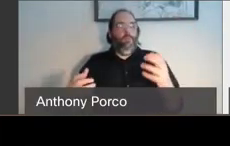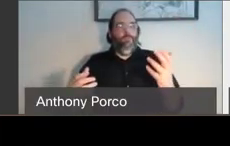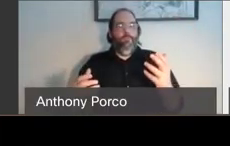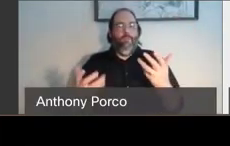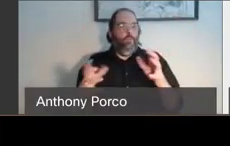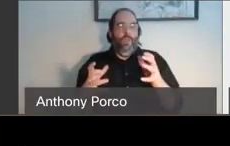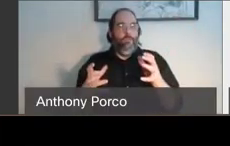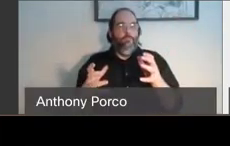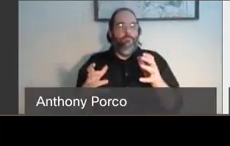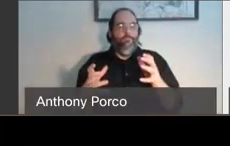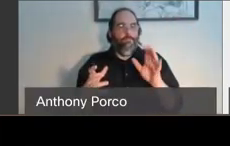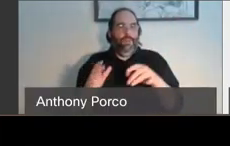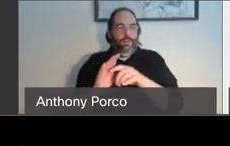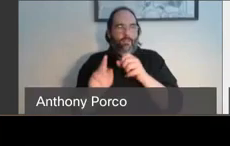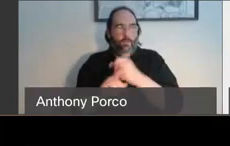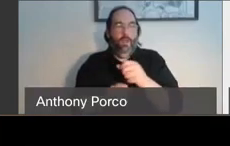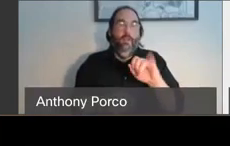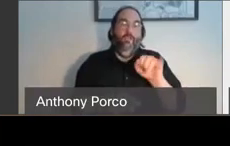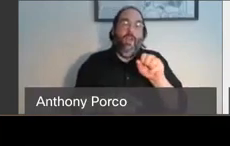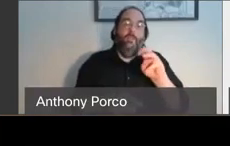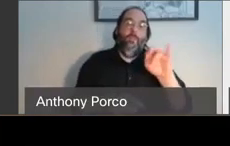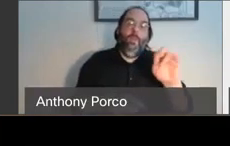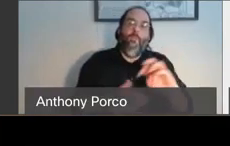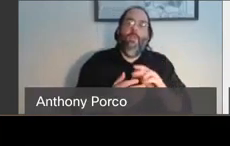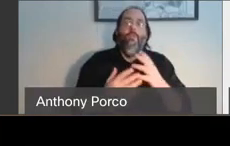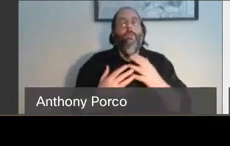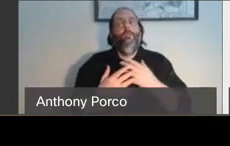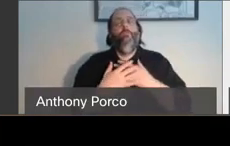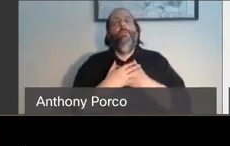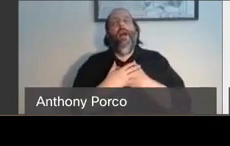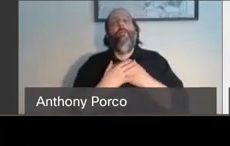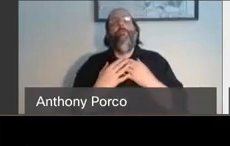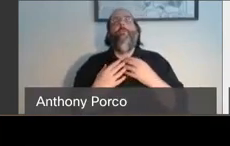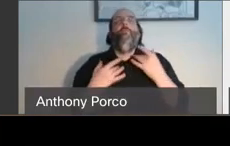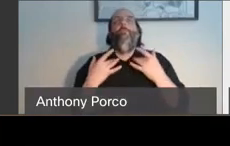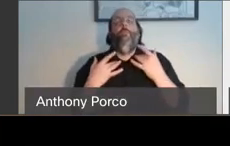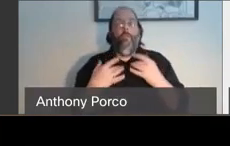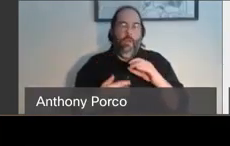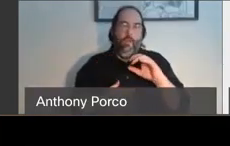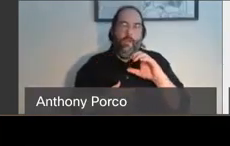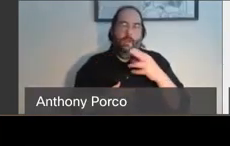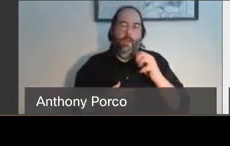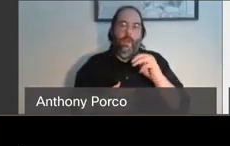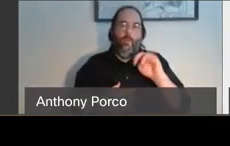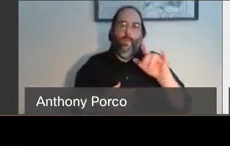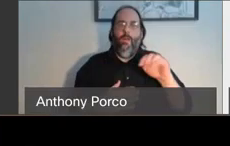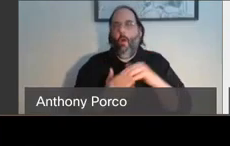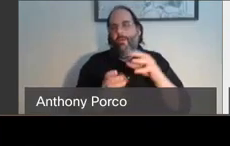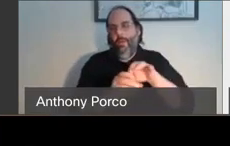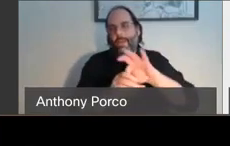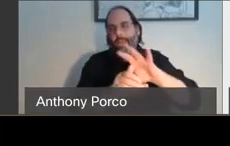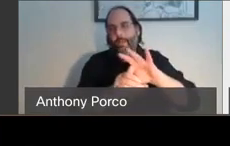impact. Jasmine produces relaxing euphoric effects, and chamomile, which can be found in a lot of teas, can help you